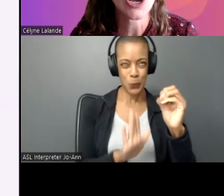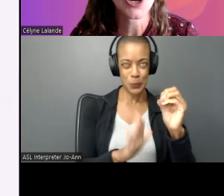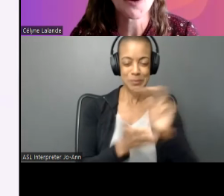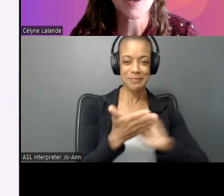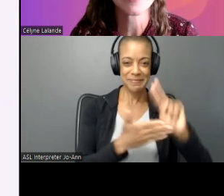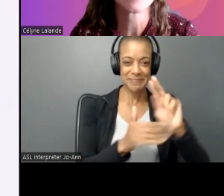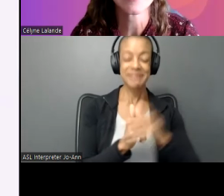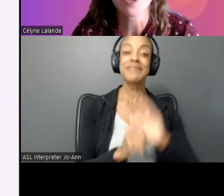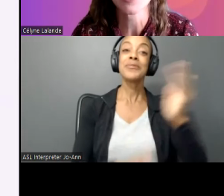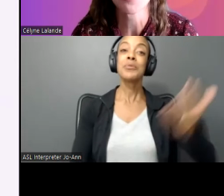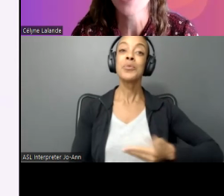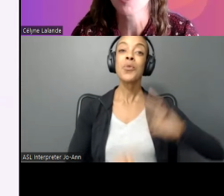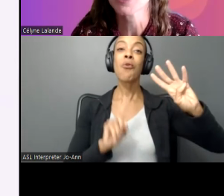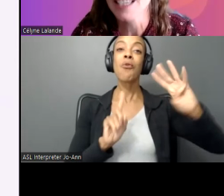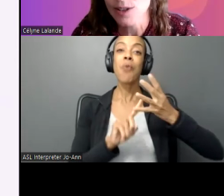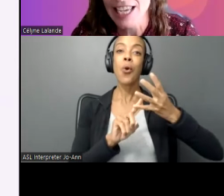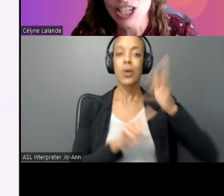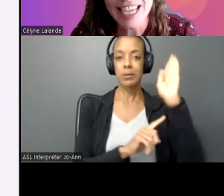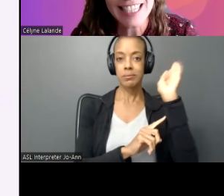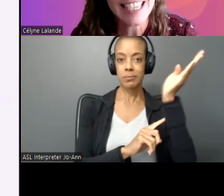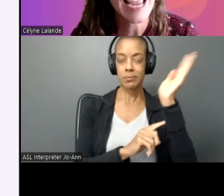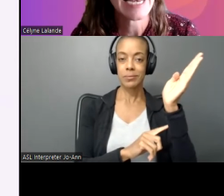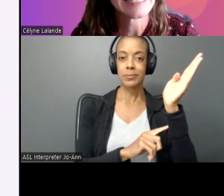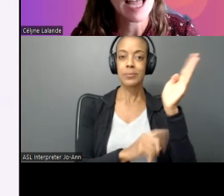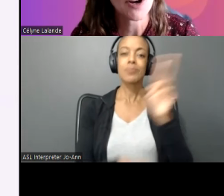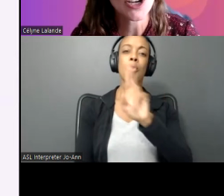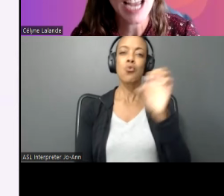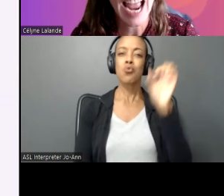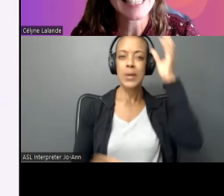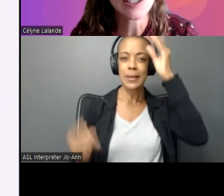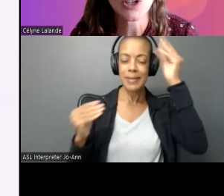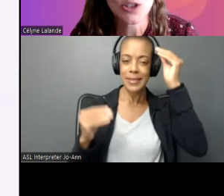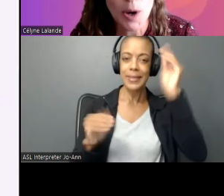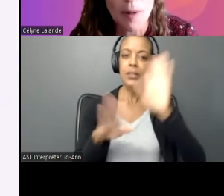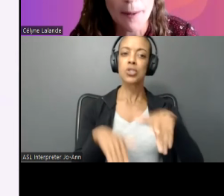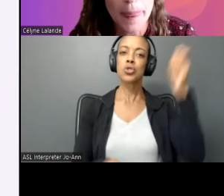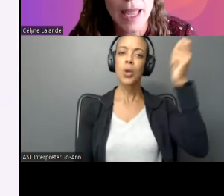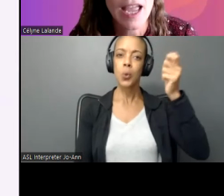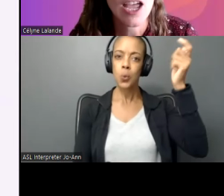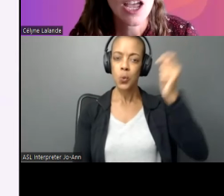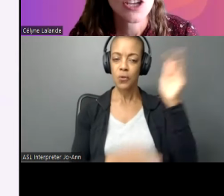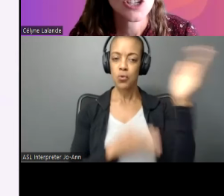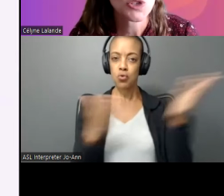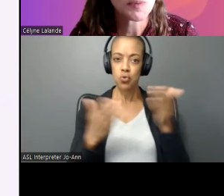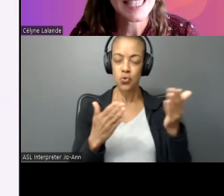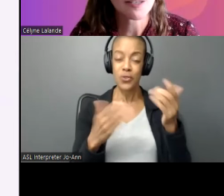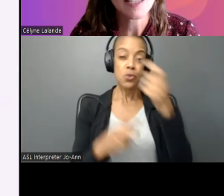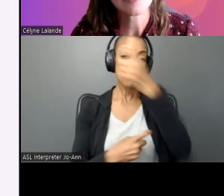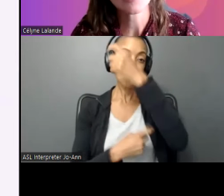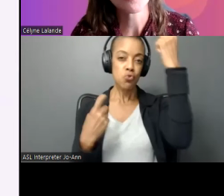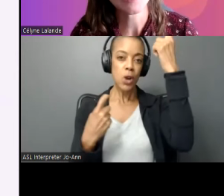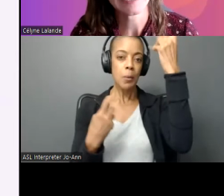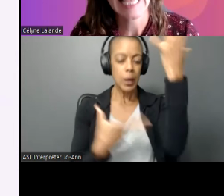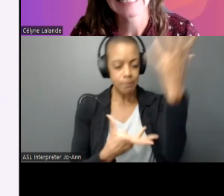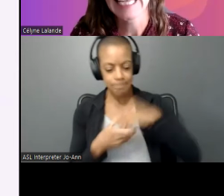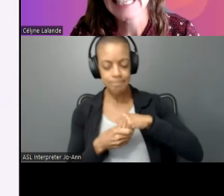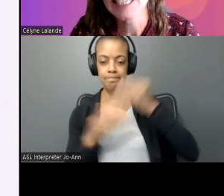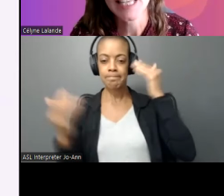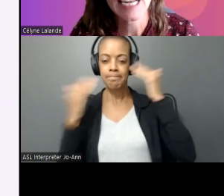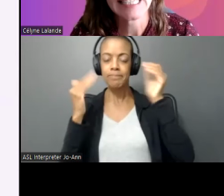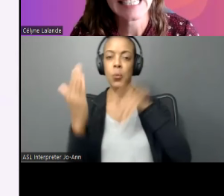fourth seminar, which is called Rethinking Child Welfare Services, Trauma-Informed Approaches. I